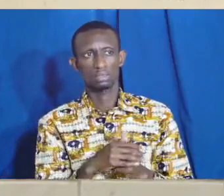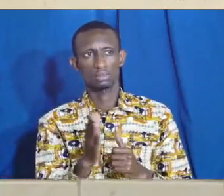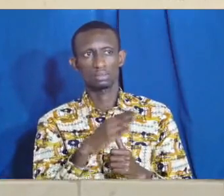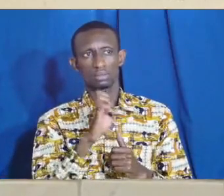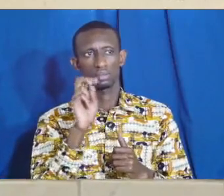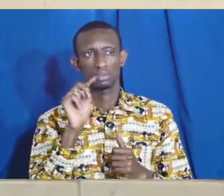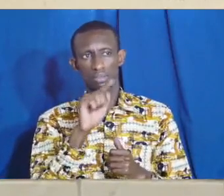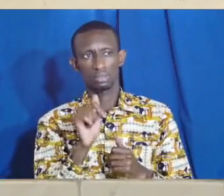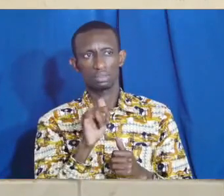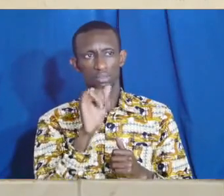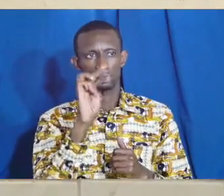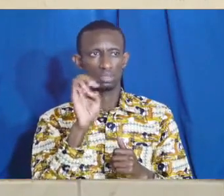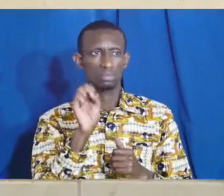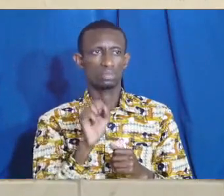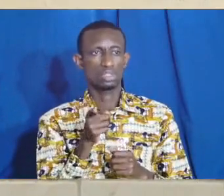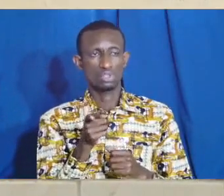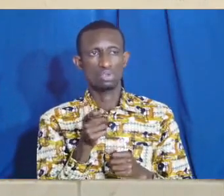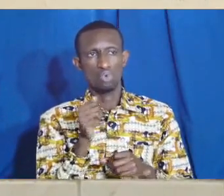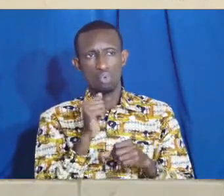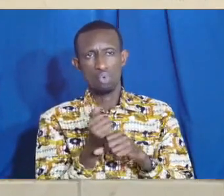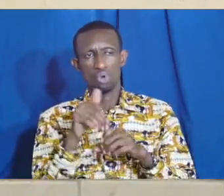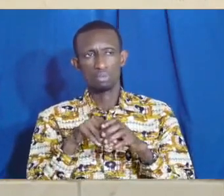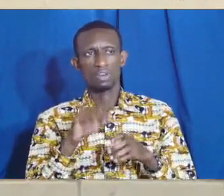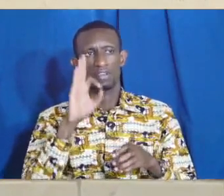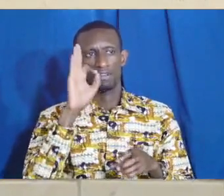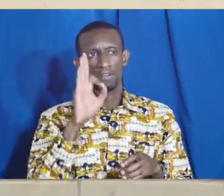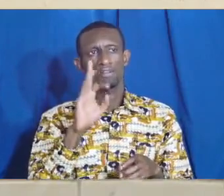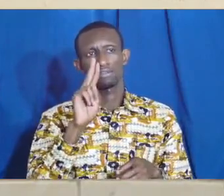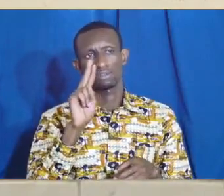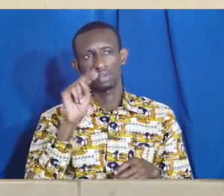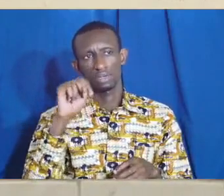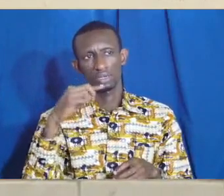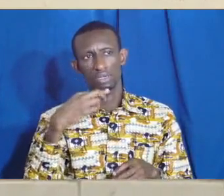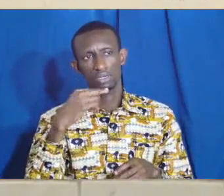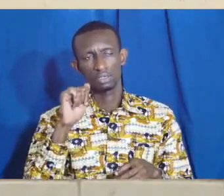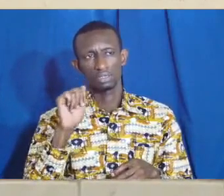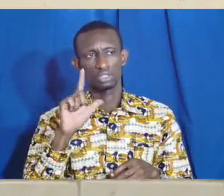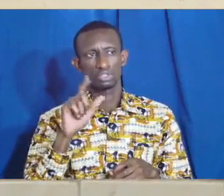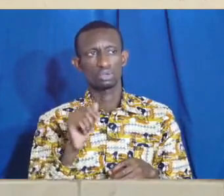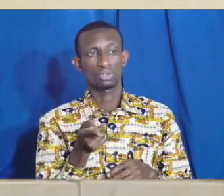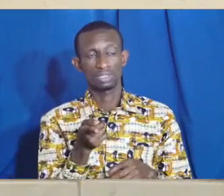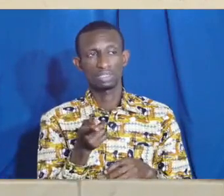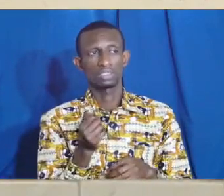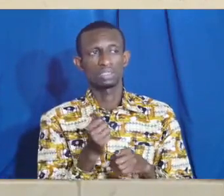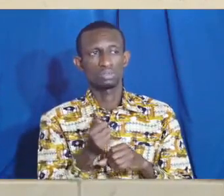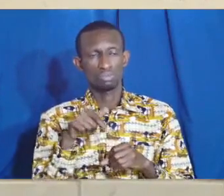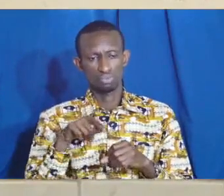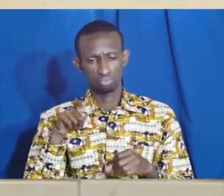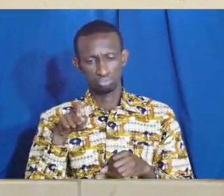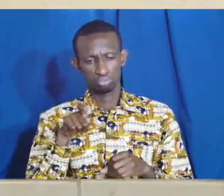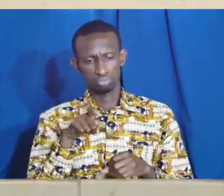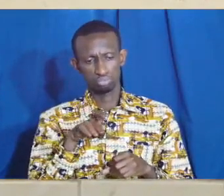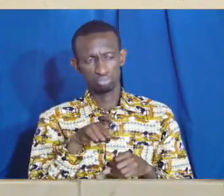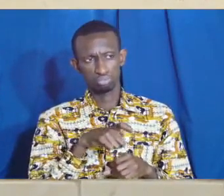fungi and bacteria. They are secreted inside, they are extracellular, they are